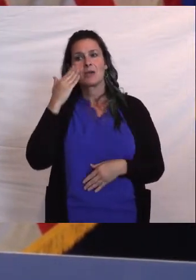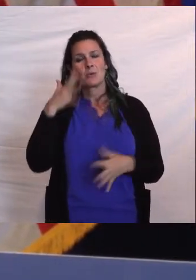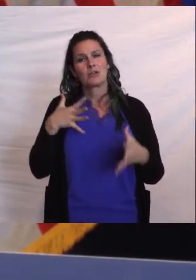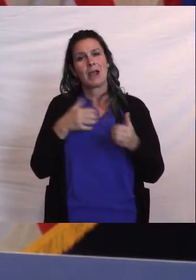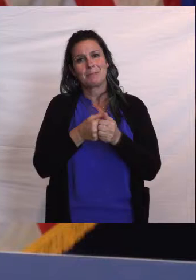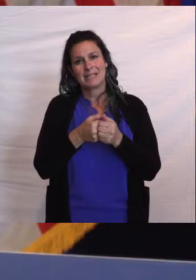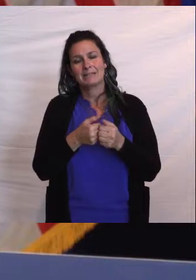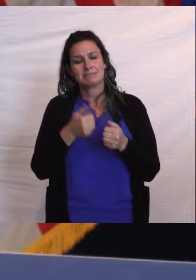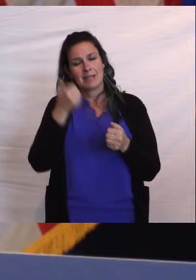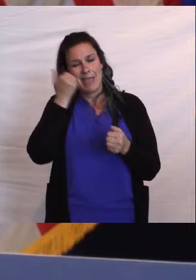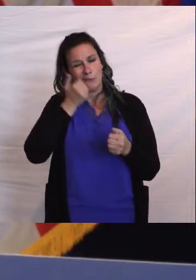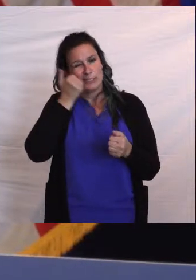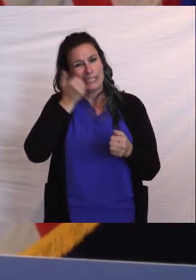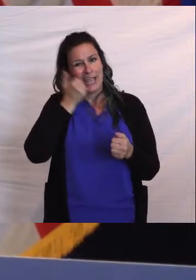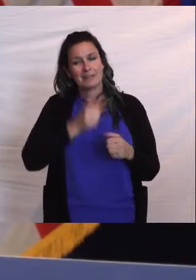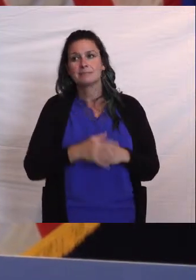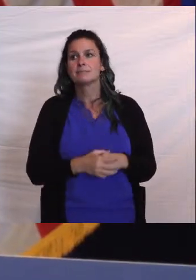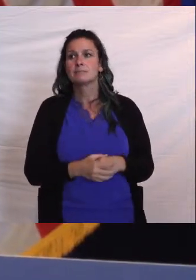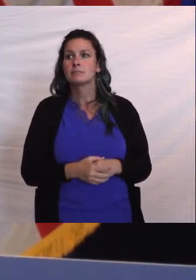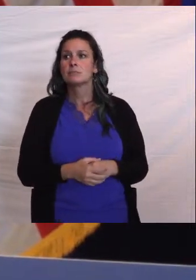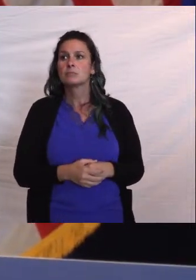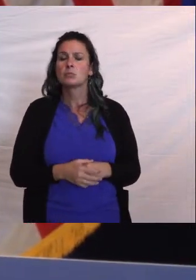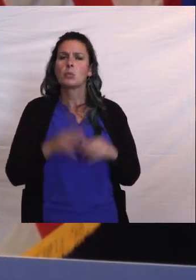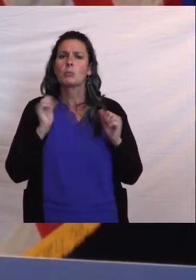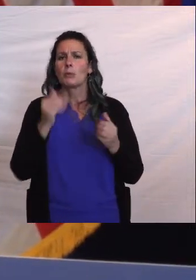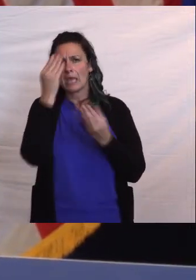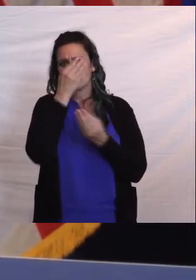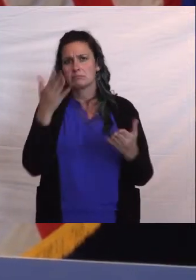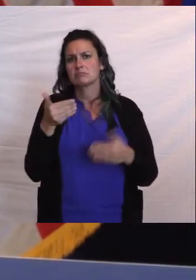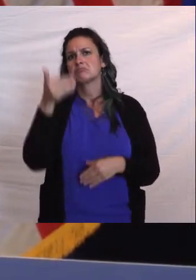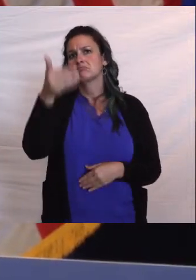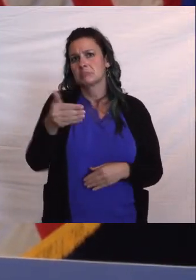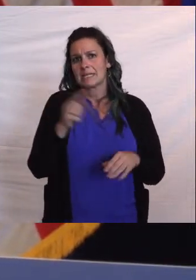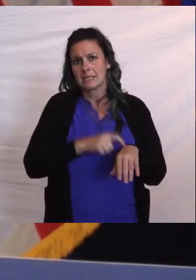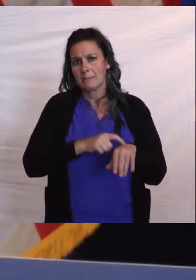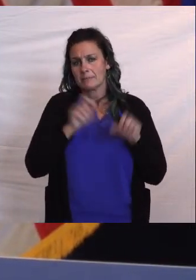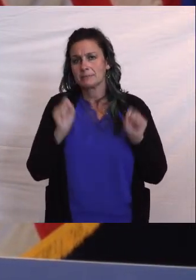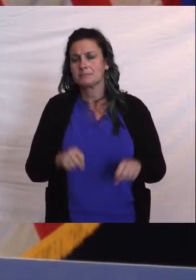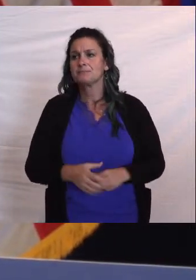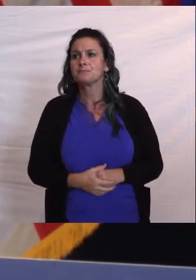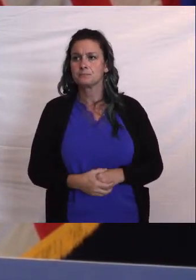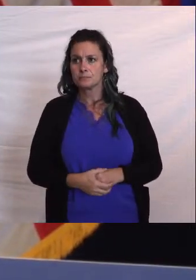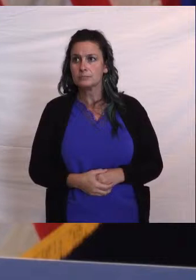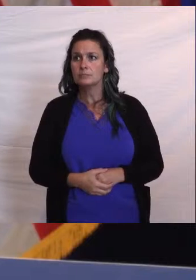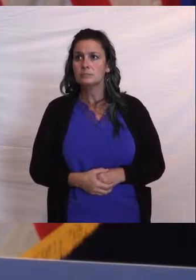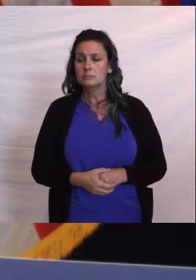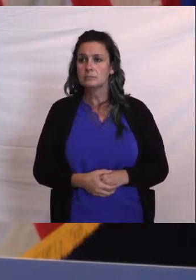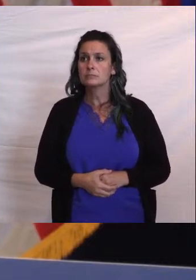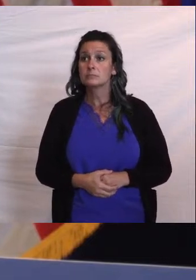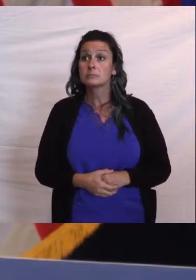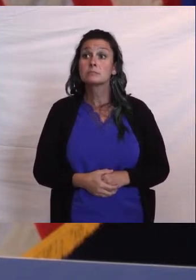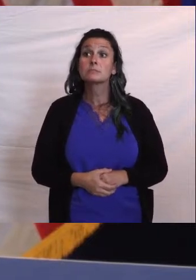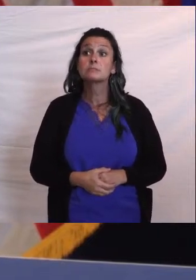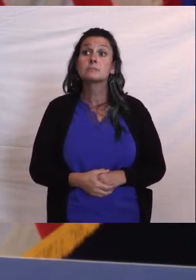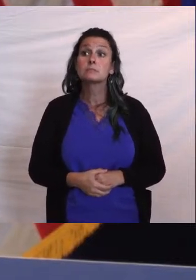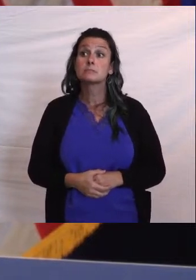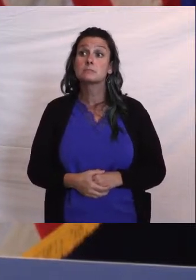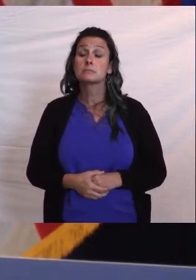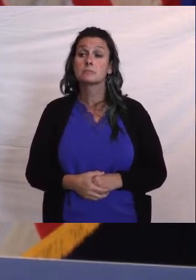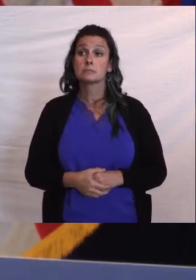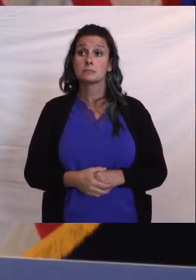updated, every single day, and we can certainly get back to you on that. As far as, the risk